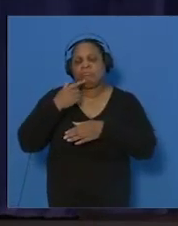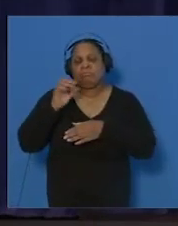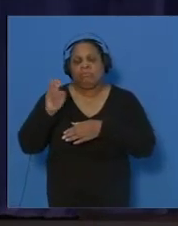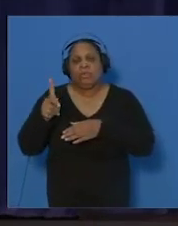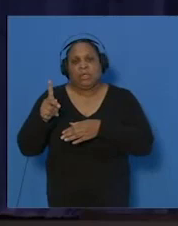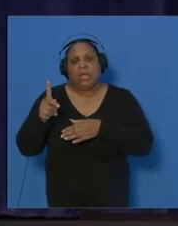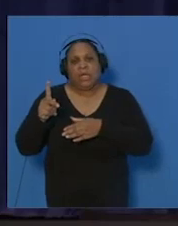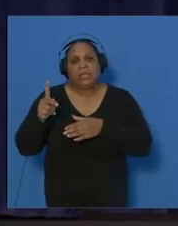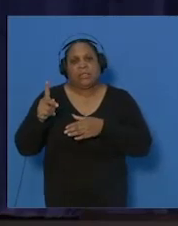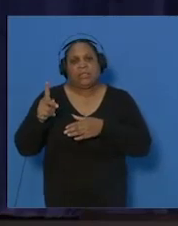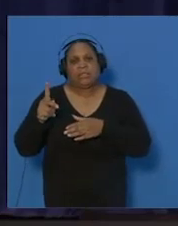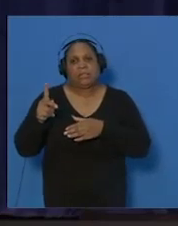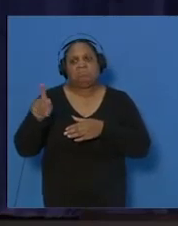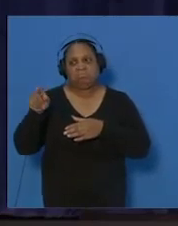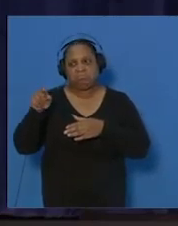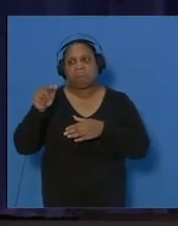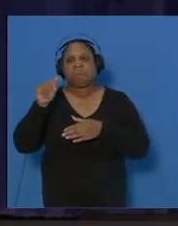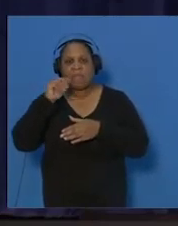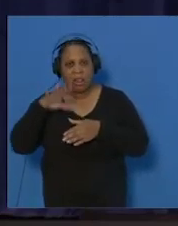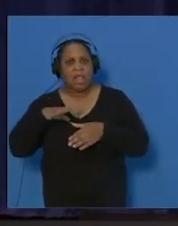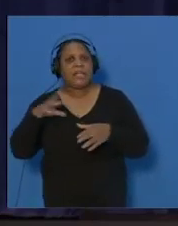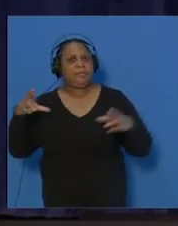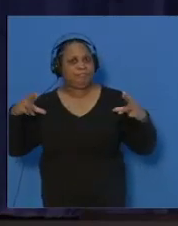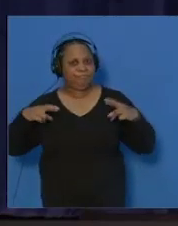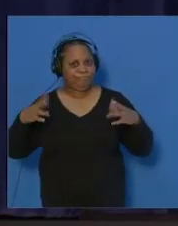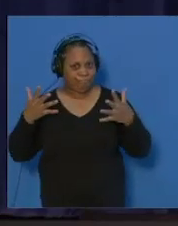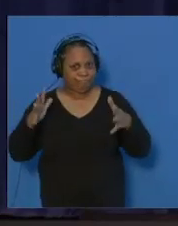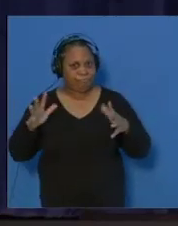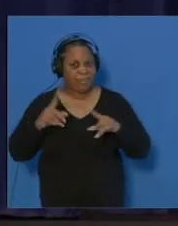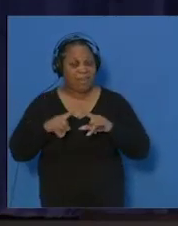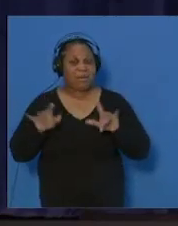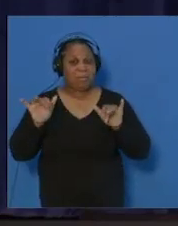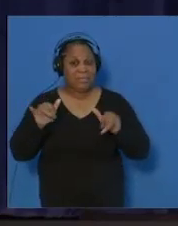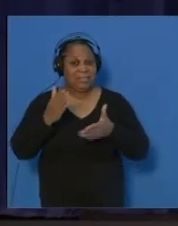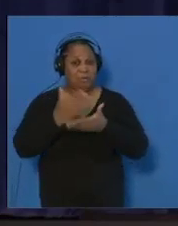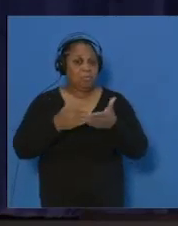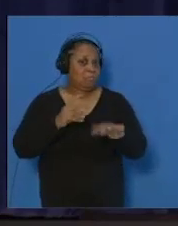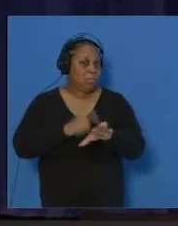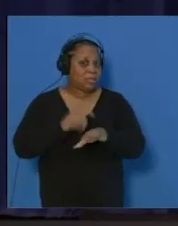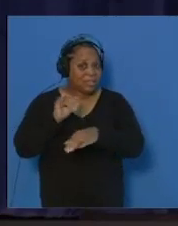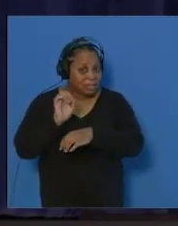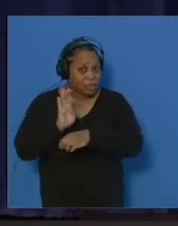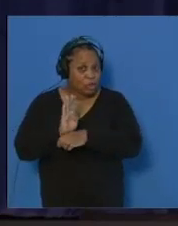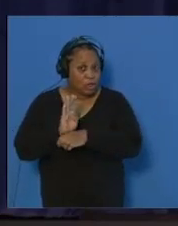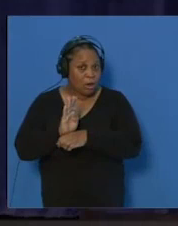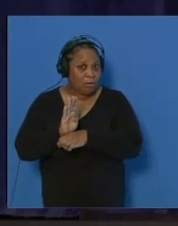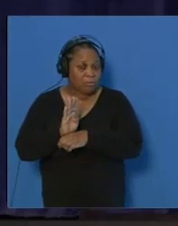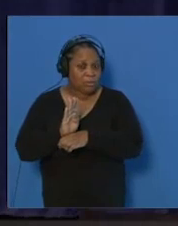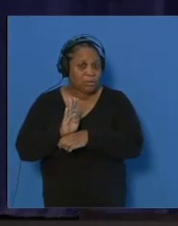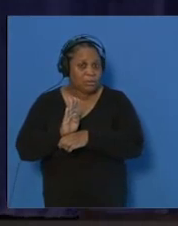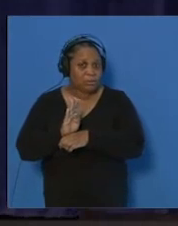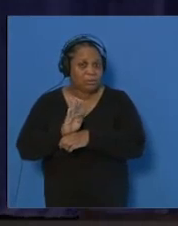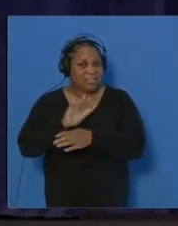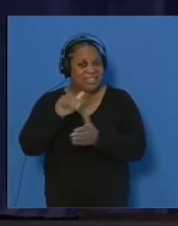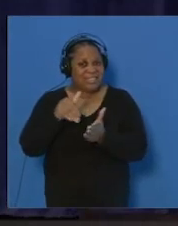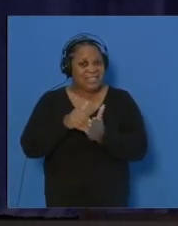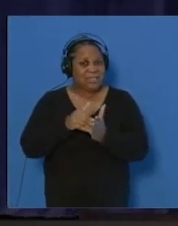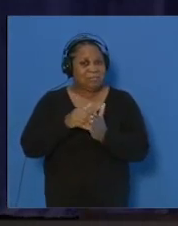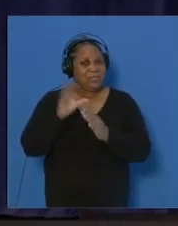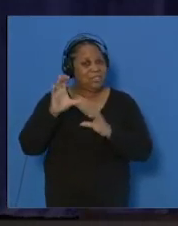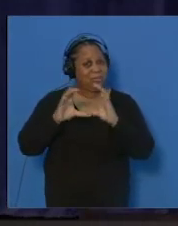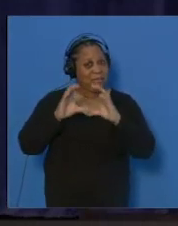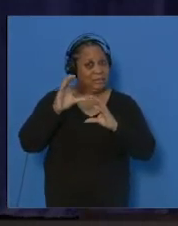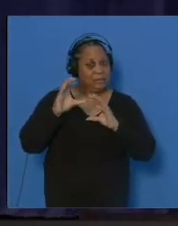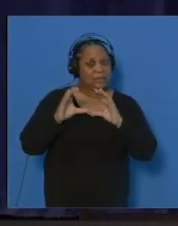lady that has retired, but she still has a part-time job. She's in the middle of renovations,